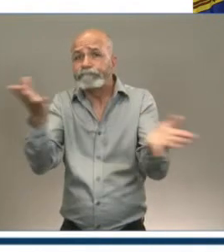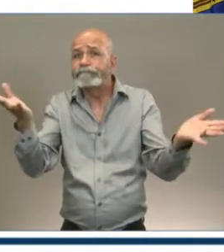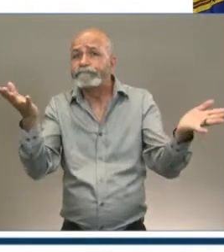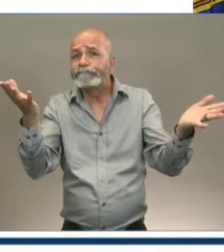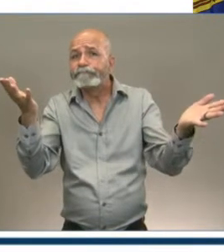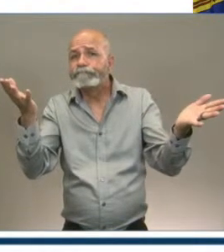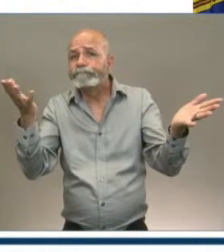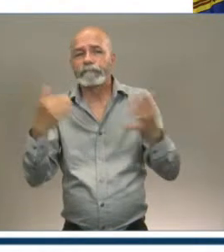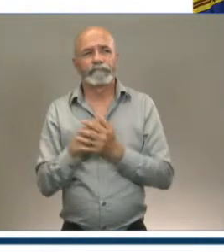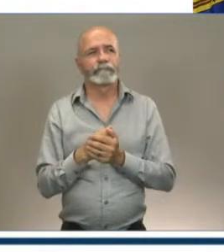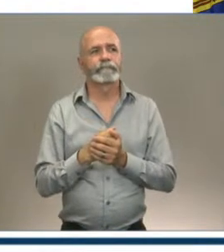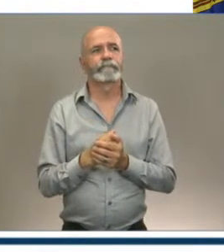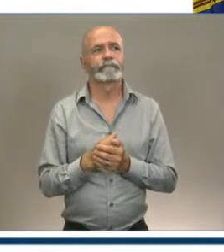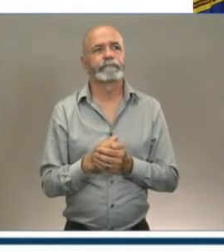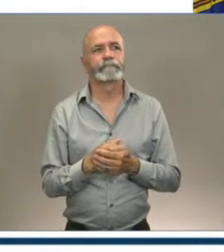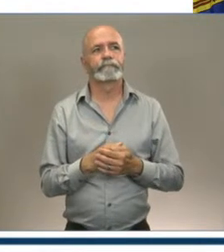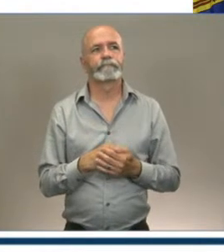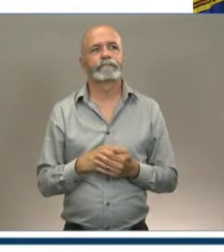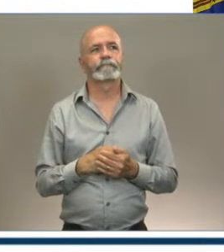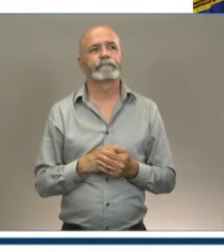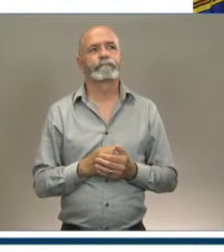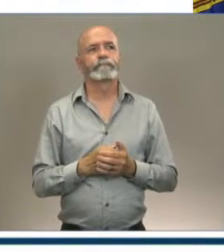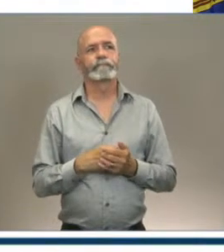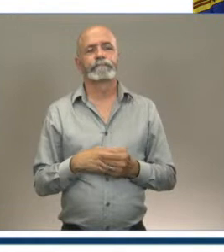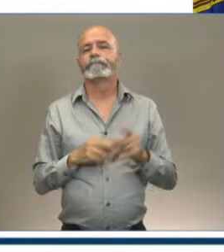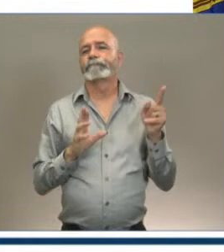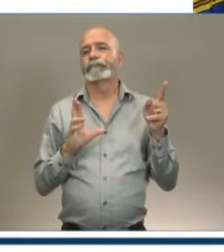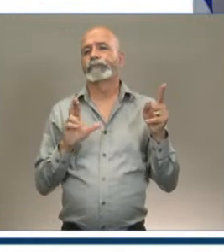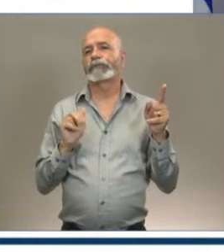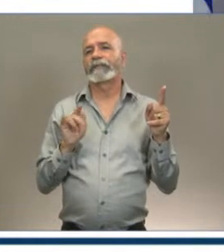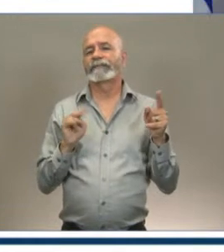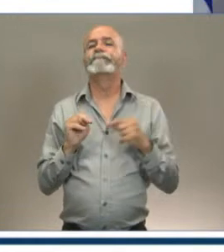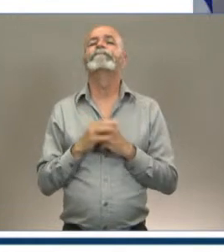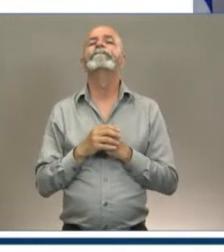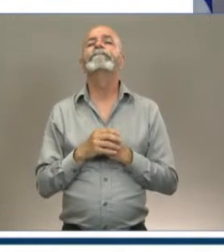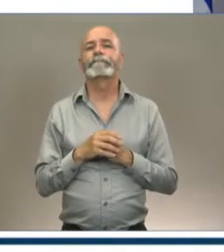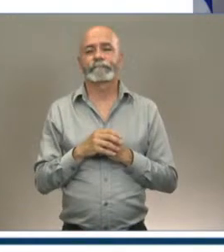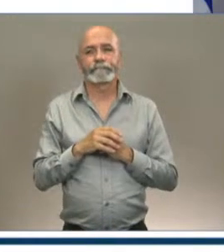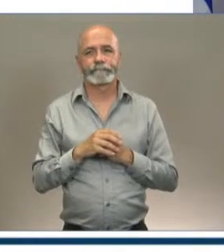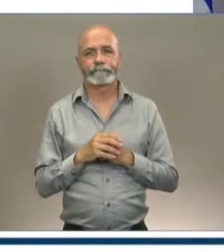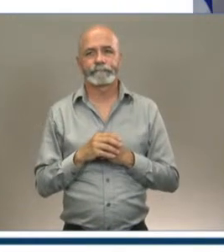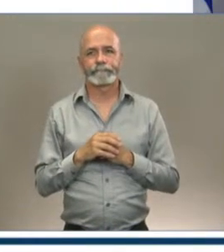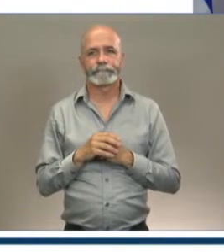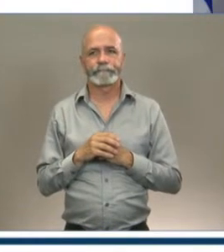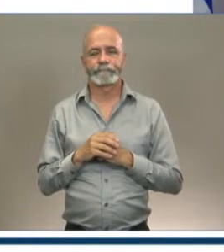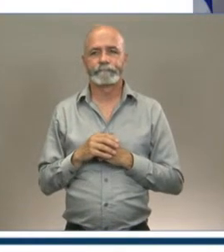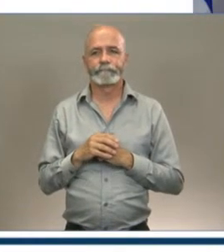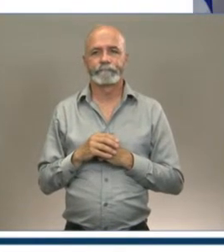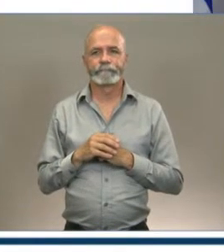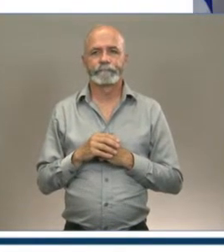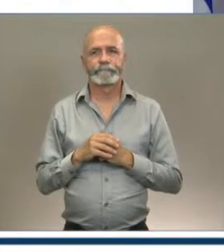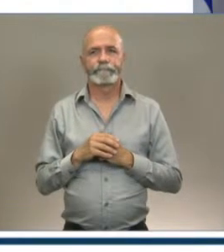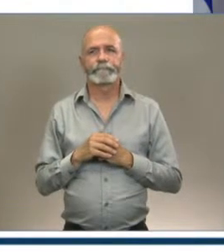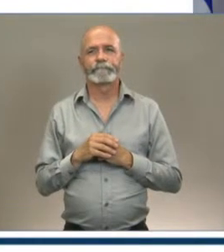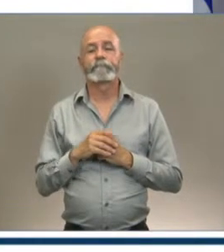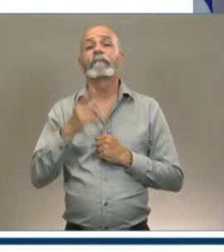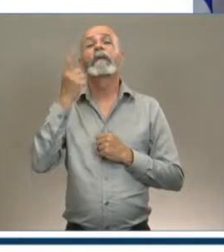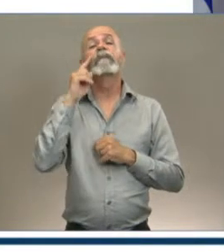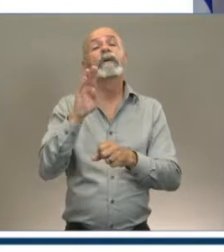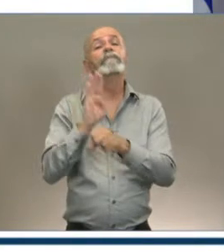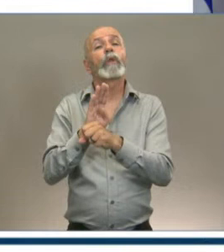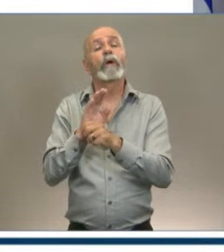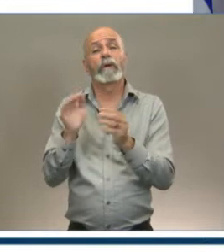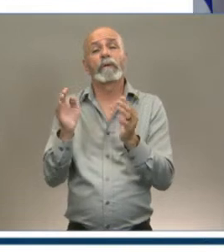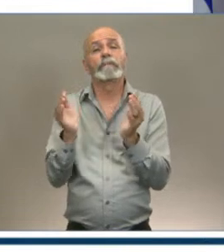this broad reopening plan? Yeah, so this is something I think that especially our small businesses are eager